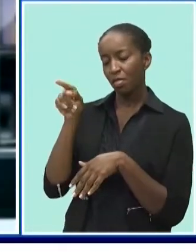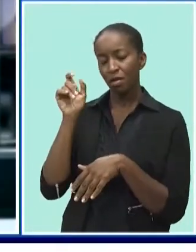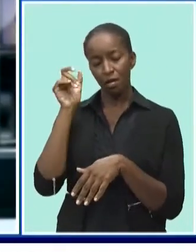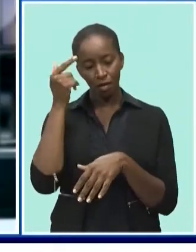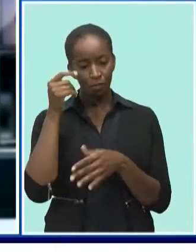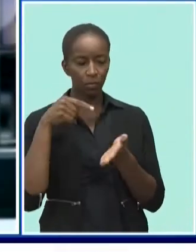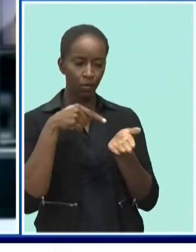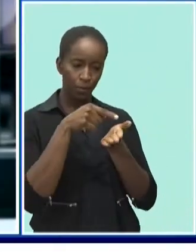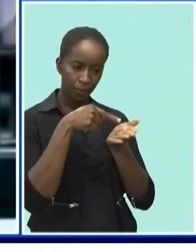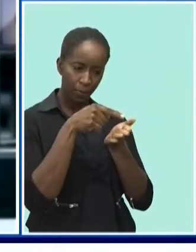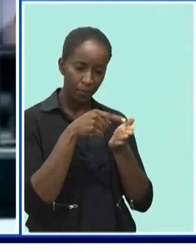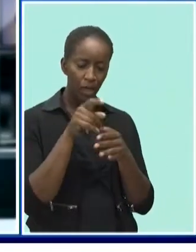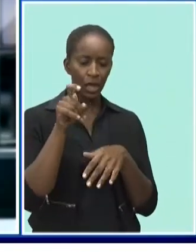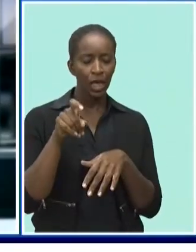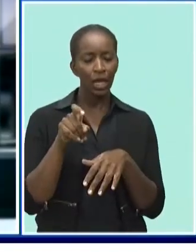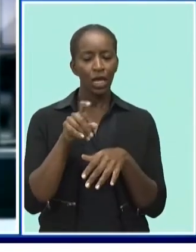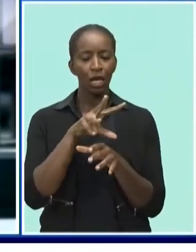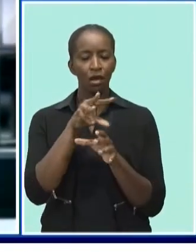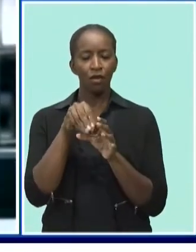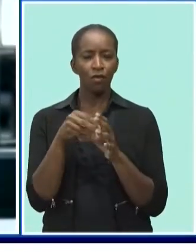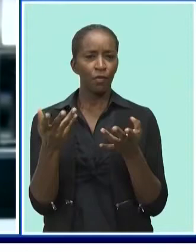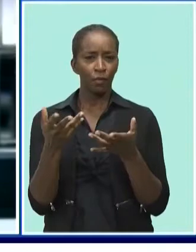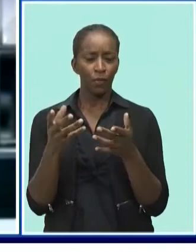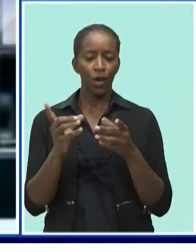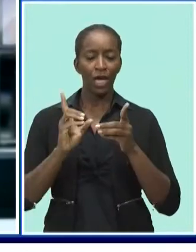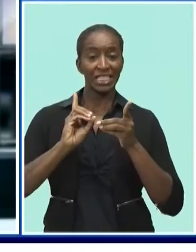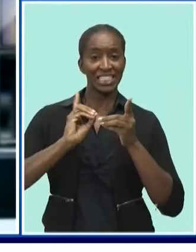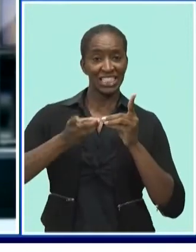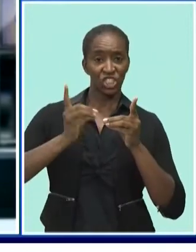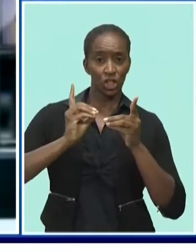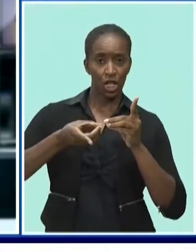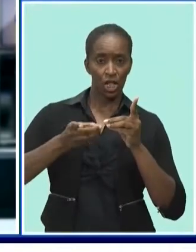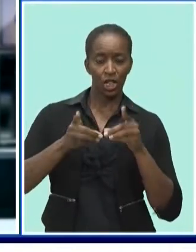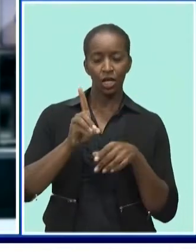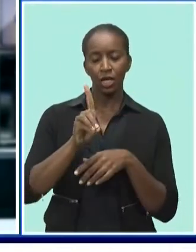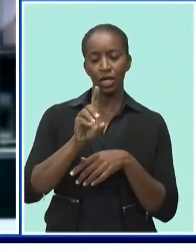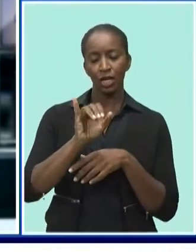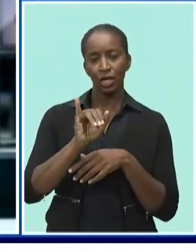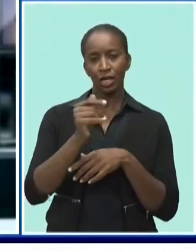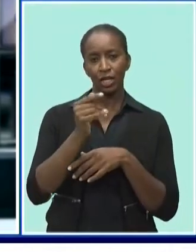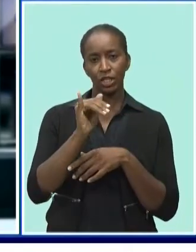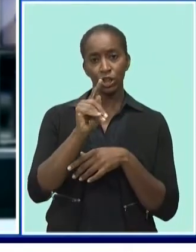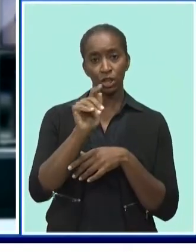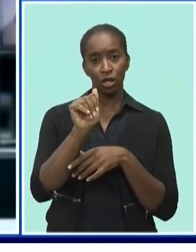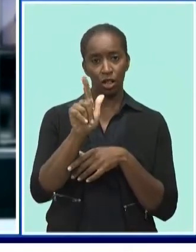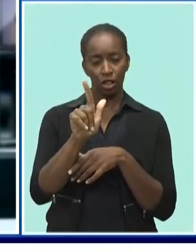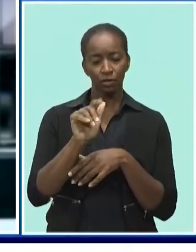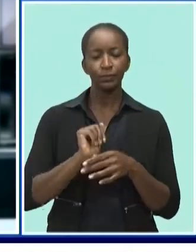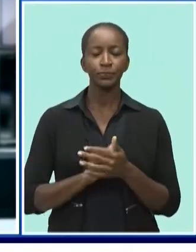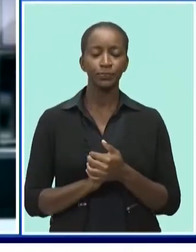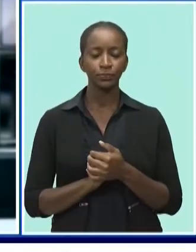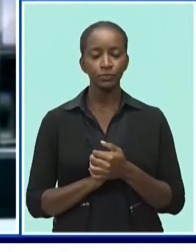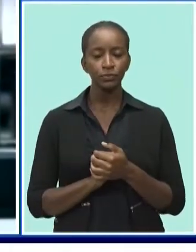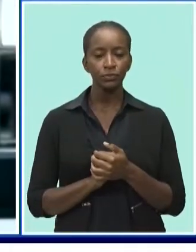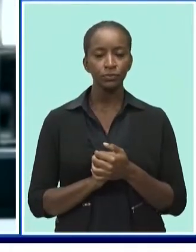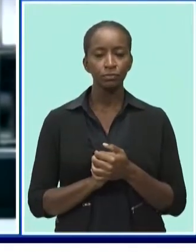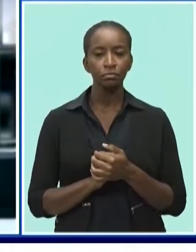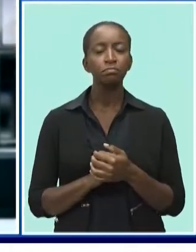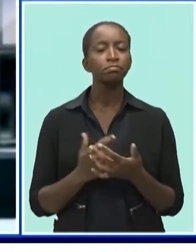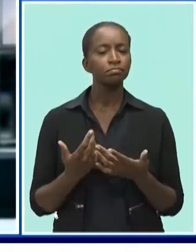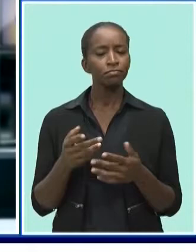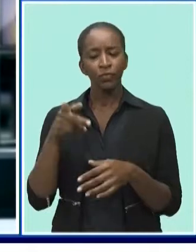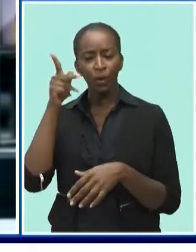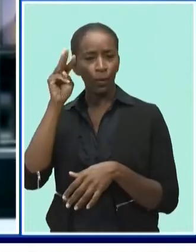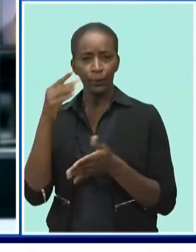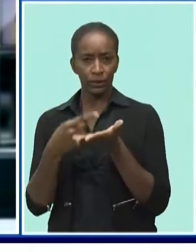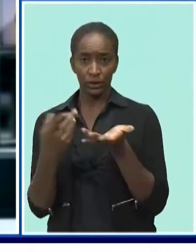with government's training and retraining initiatives. Now, just one more quick note that the Prime Minister also touched on, the issue of regional carrier Liat,